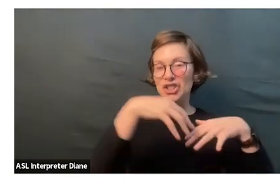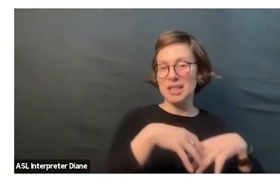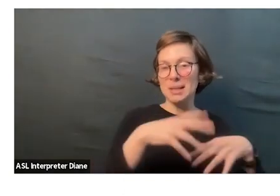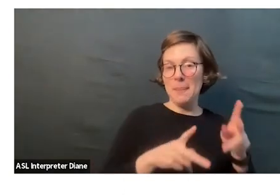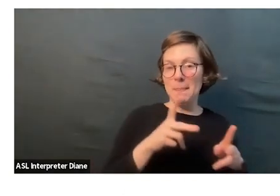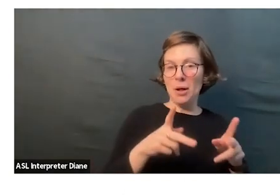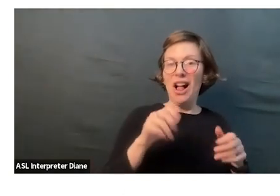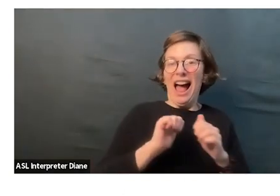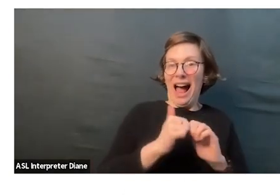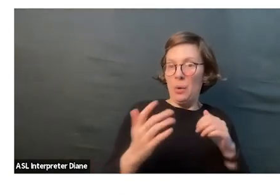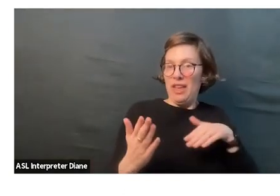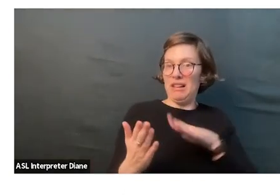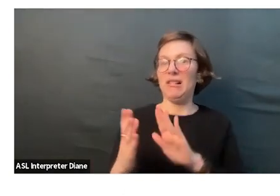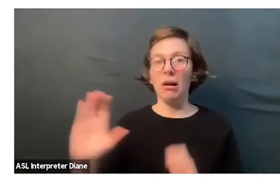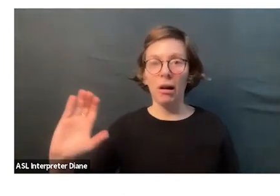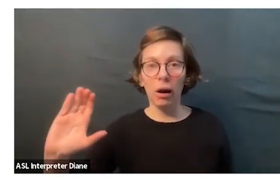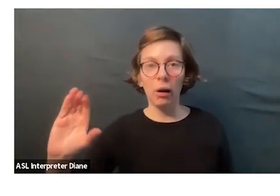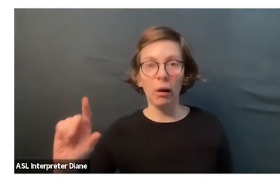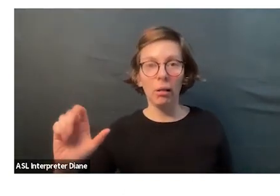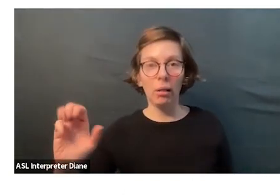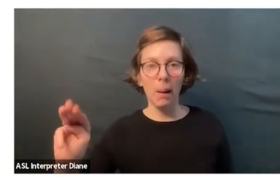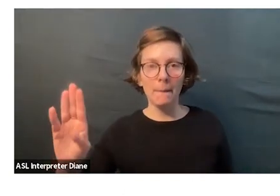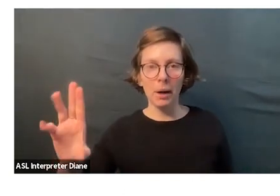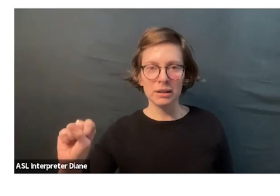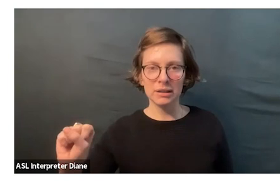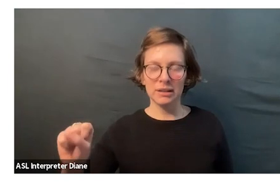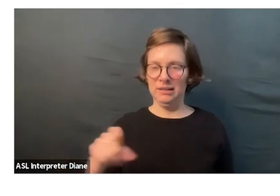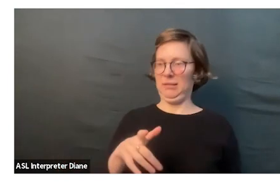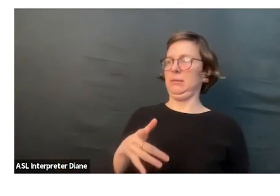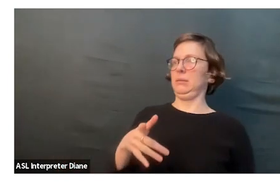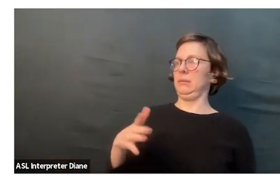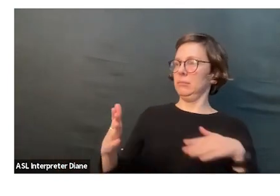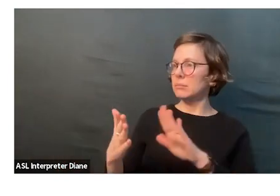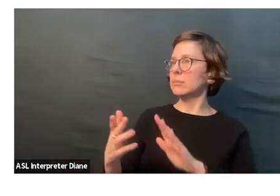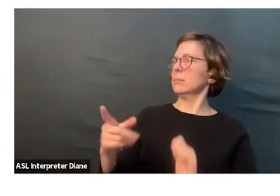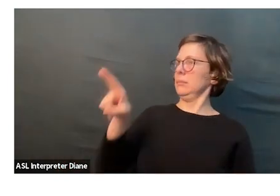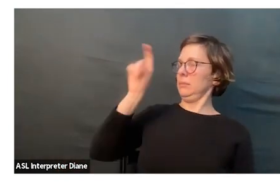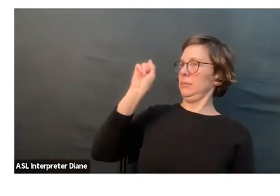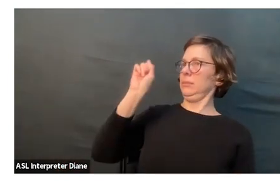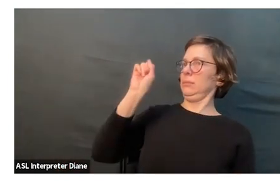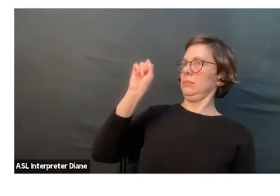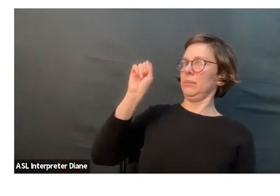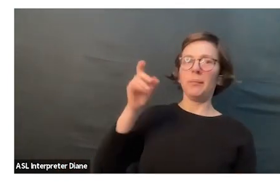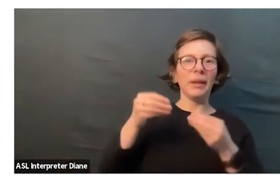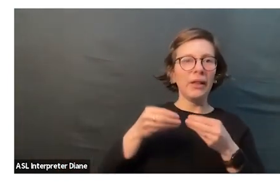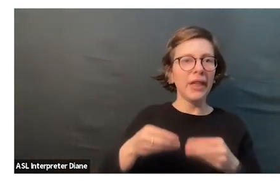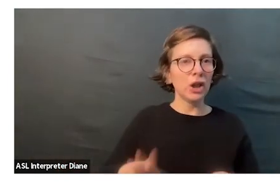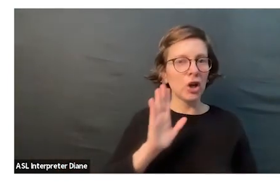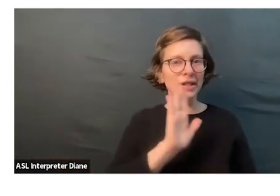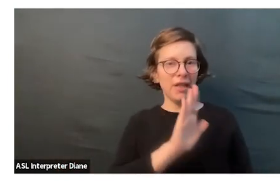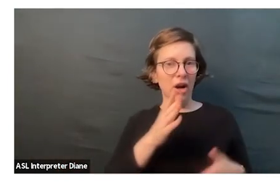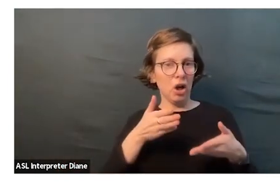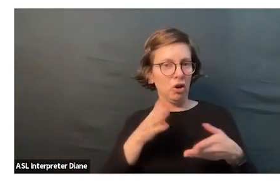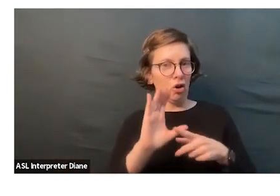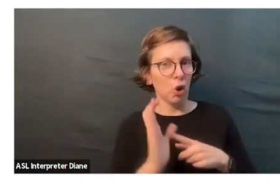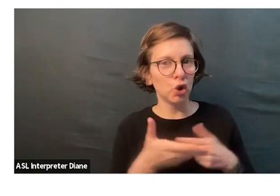of the desert that is essential to life in the desert. Without it, you can't live in the desert. So palm trees, dates, all kinds of fruits that come from